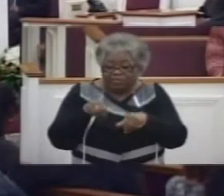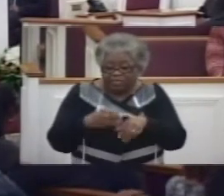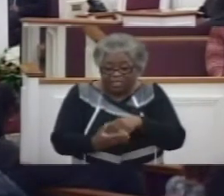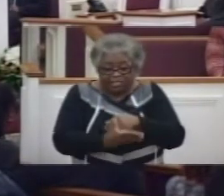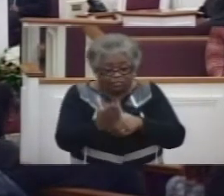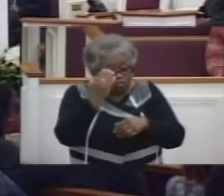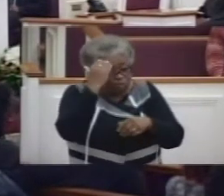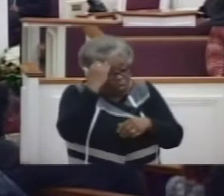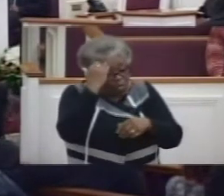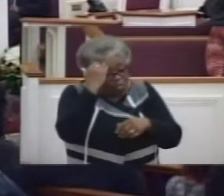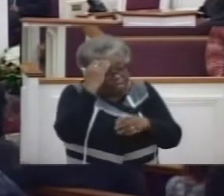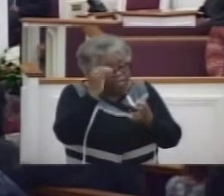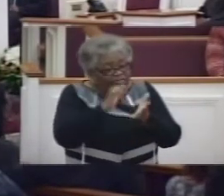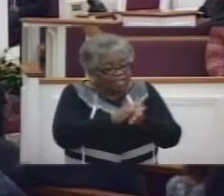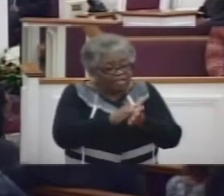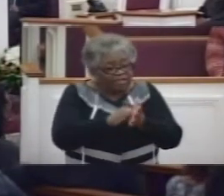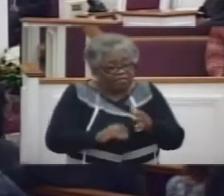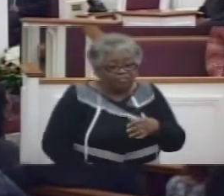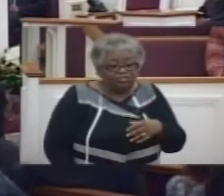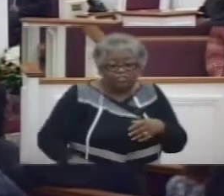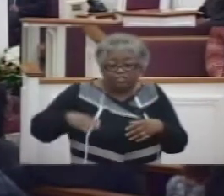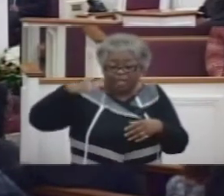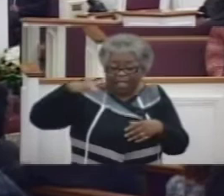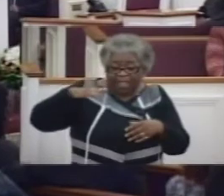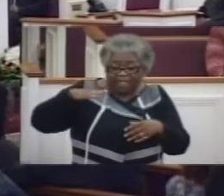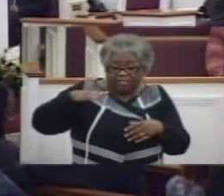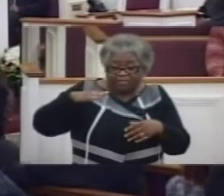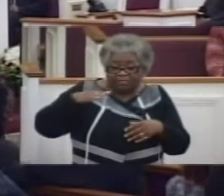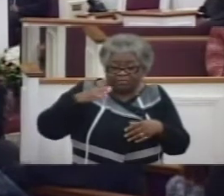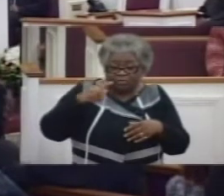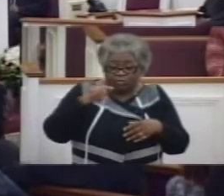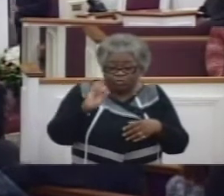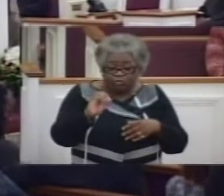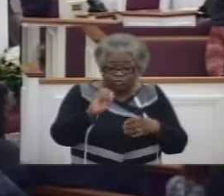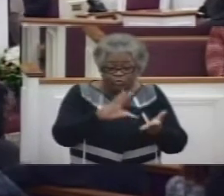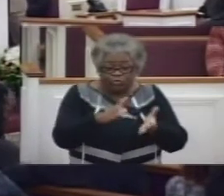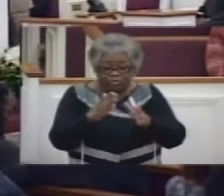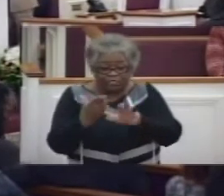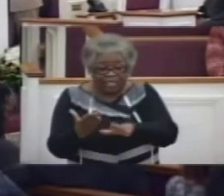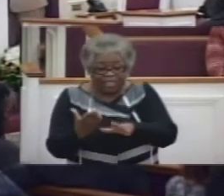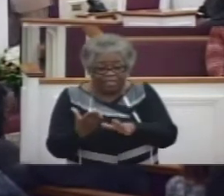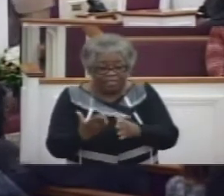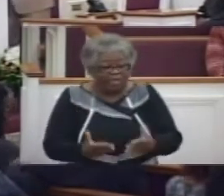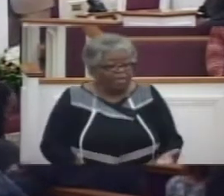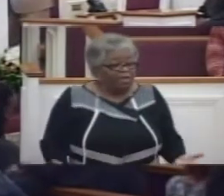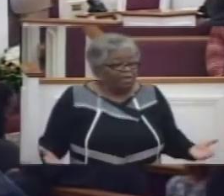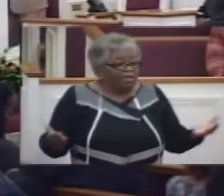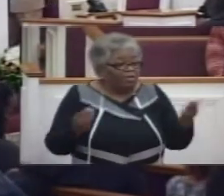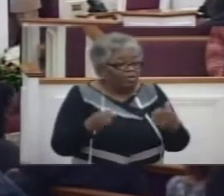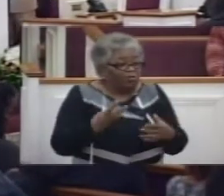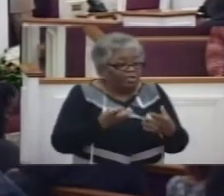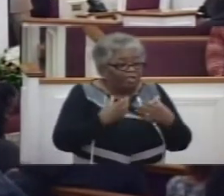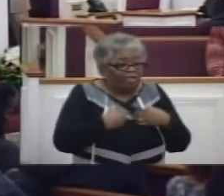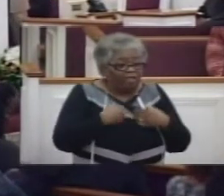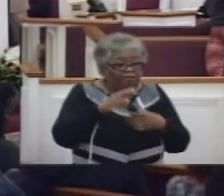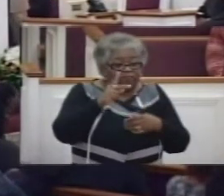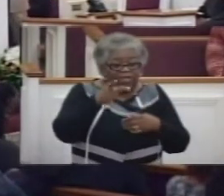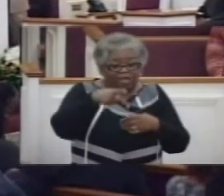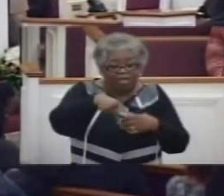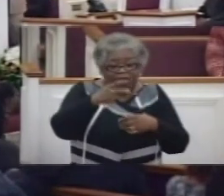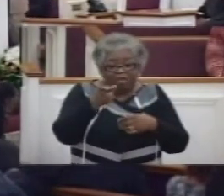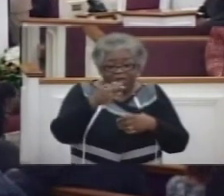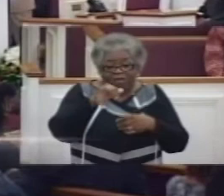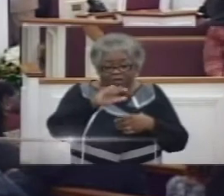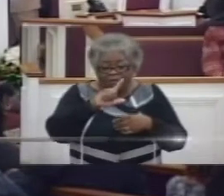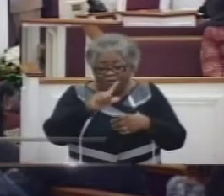you know that giants do die. Here we have a Philistine